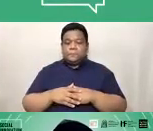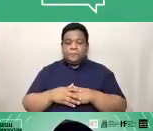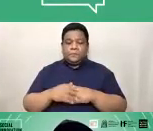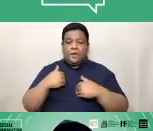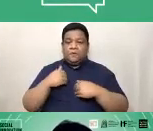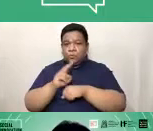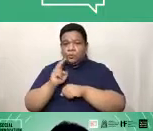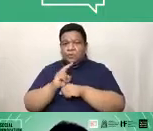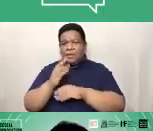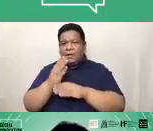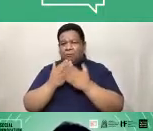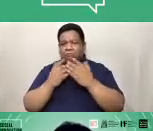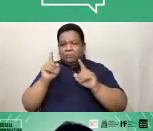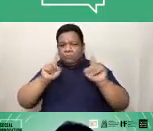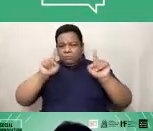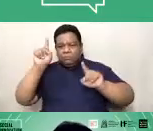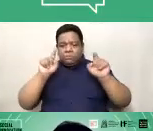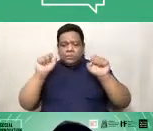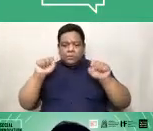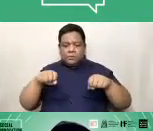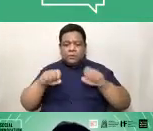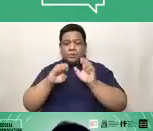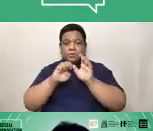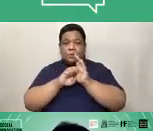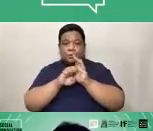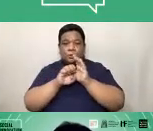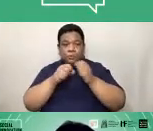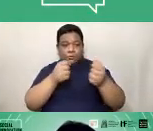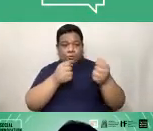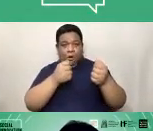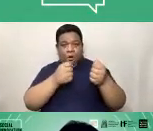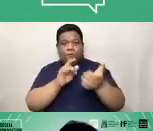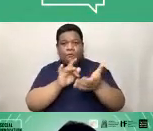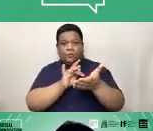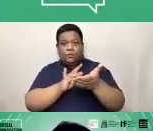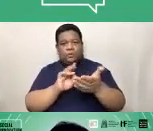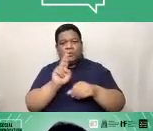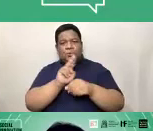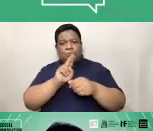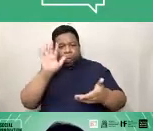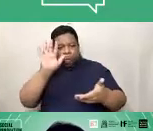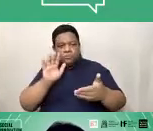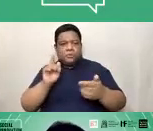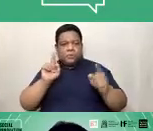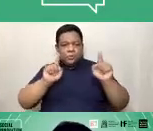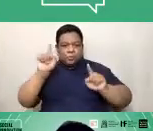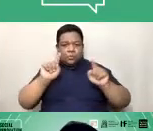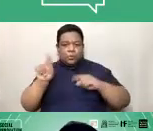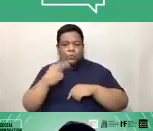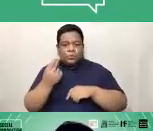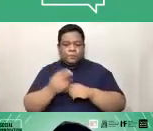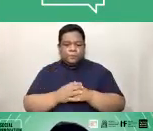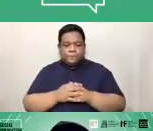gestures. So imagine being able to control a car or a phone simply using gestures rather than using a steering